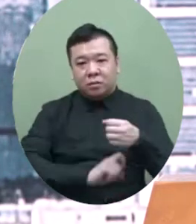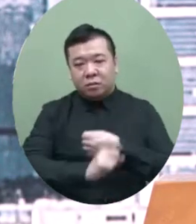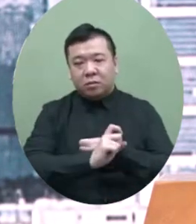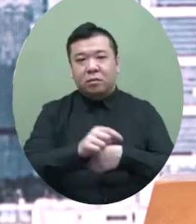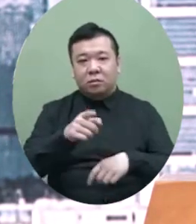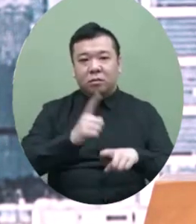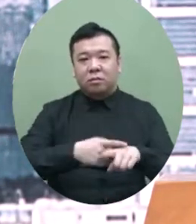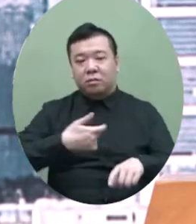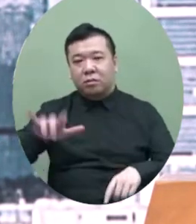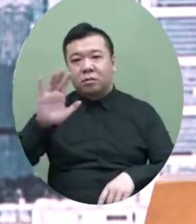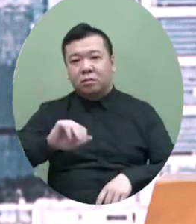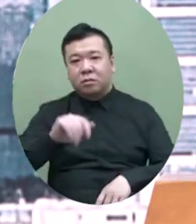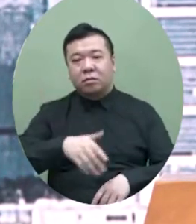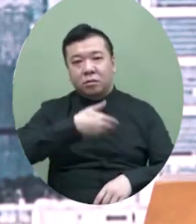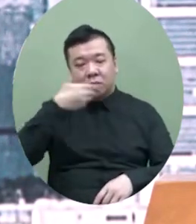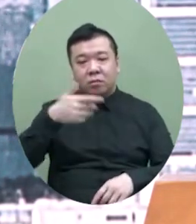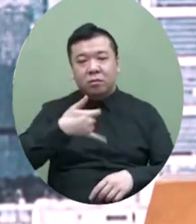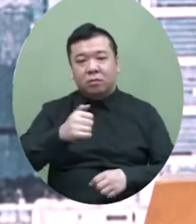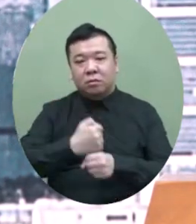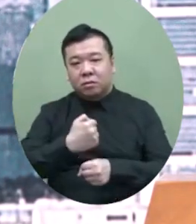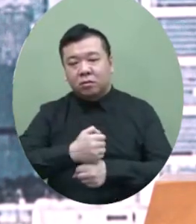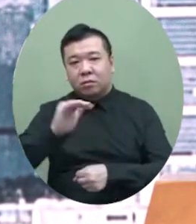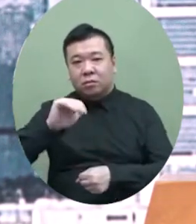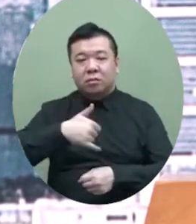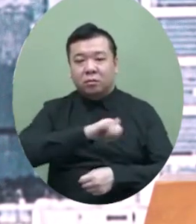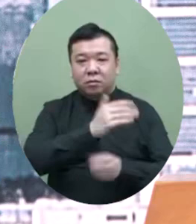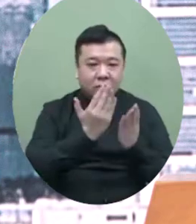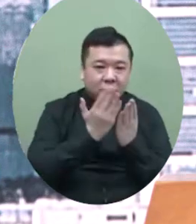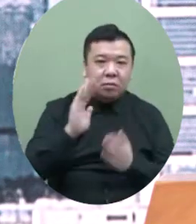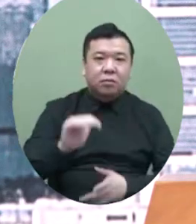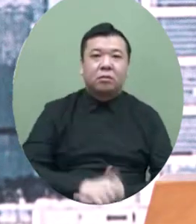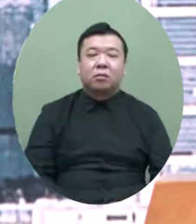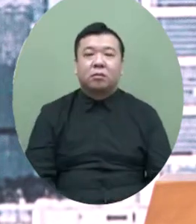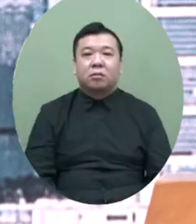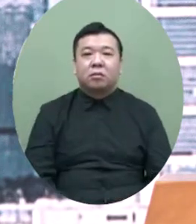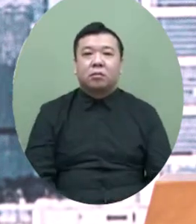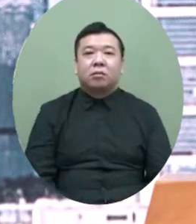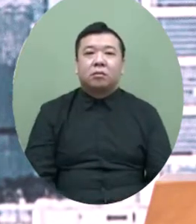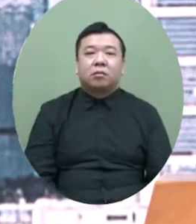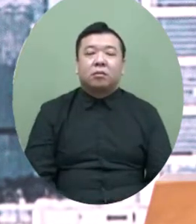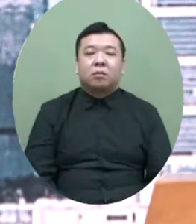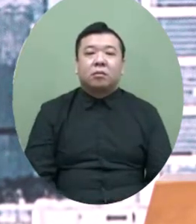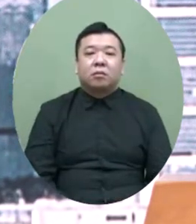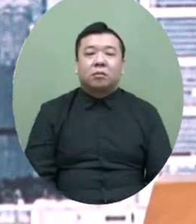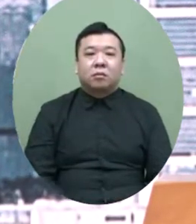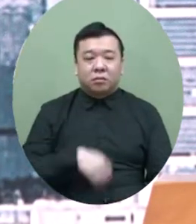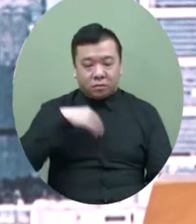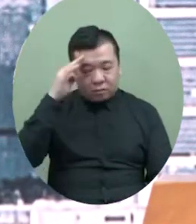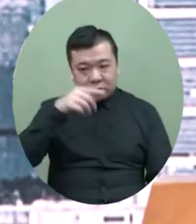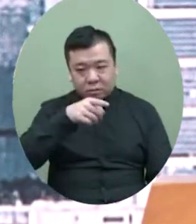to work, go to school, and so on. So I hope residents will appreciate that we are already